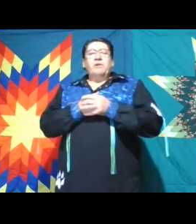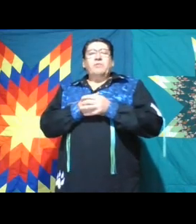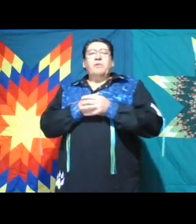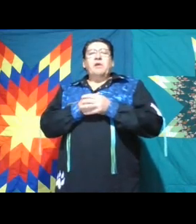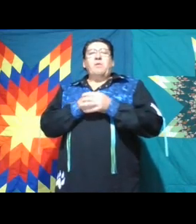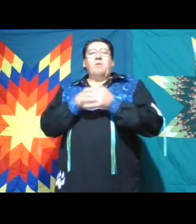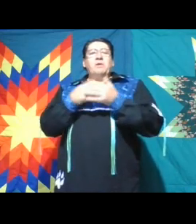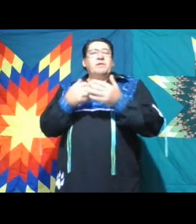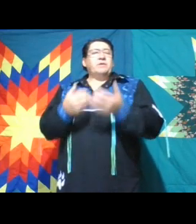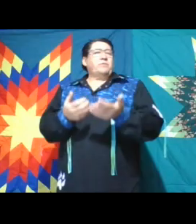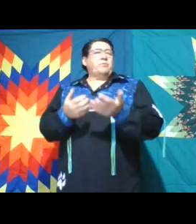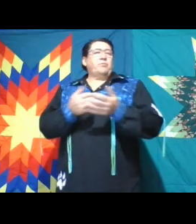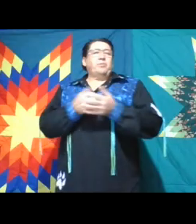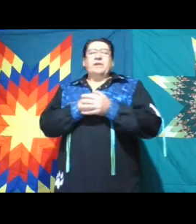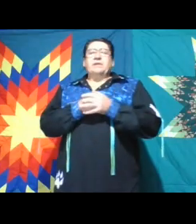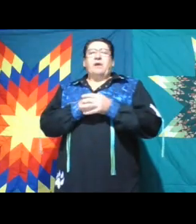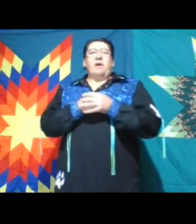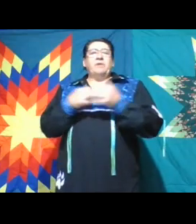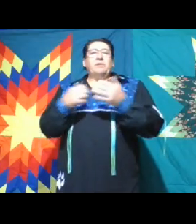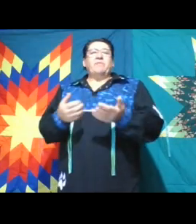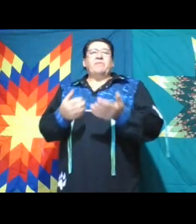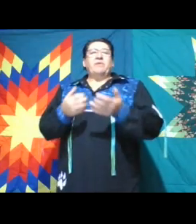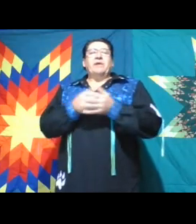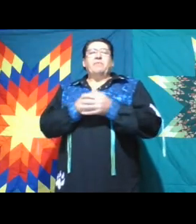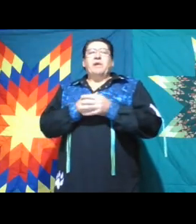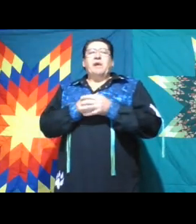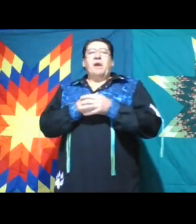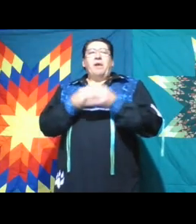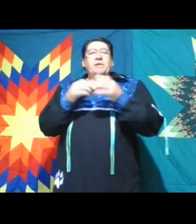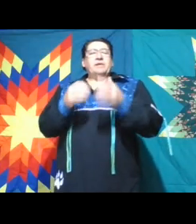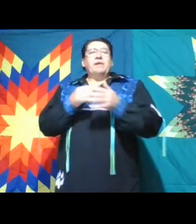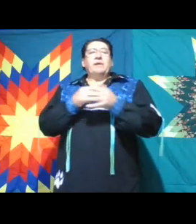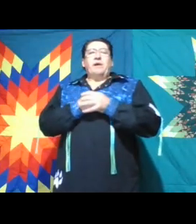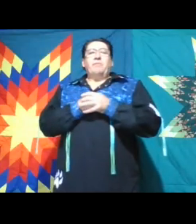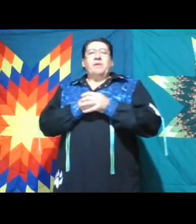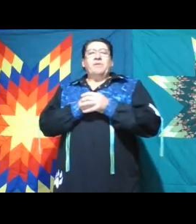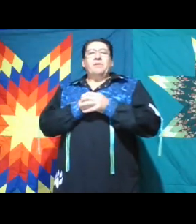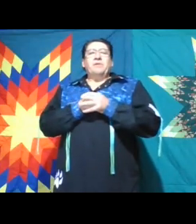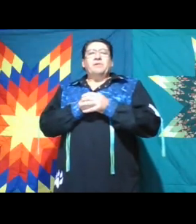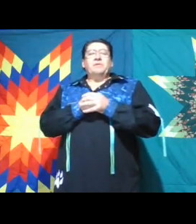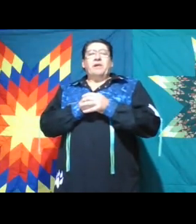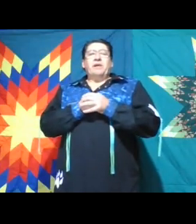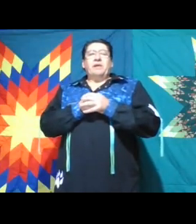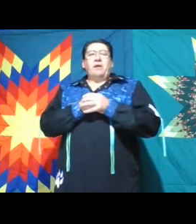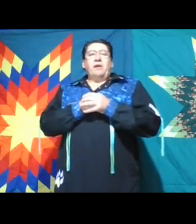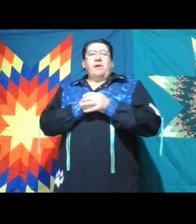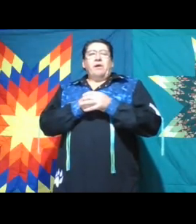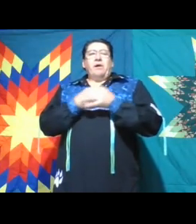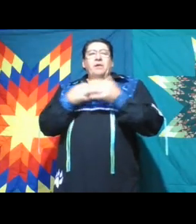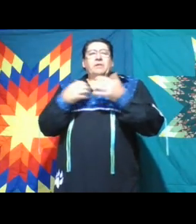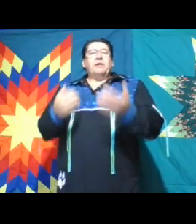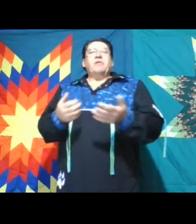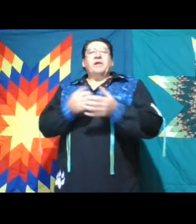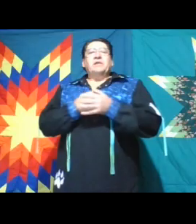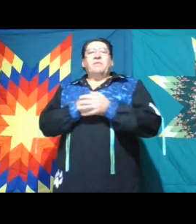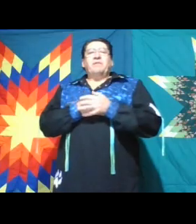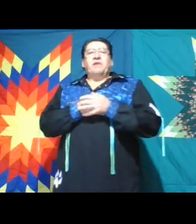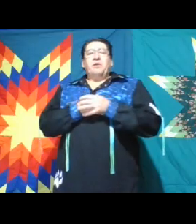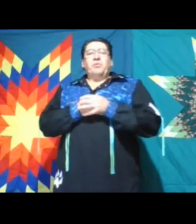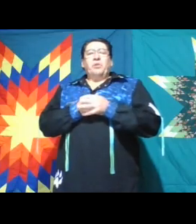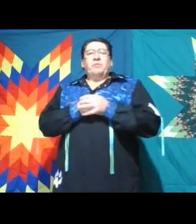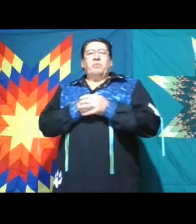along with me or just please respectfully give me just a minute or two just so I could start things